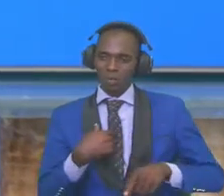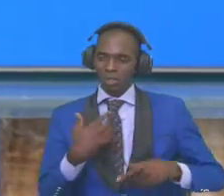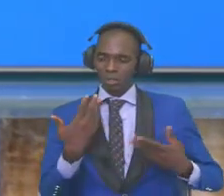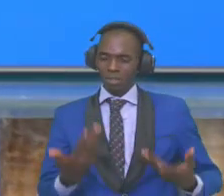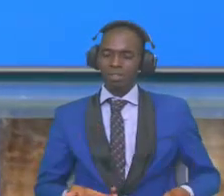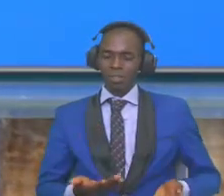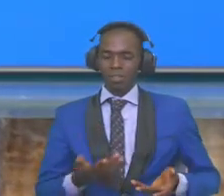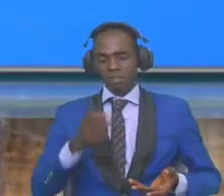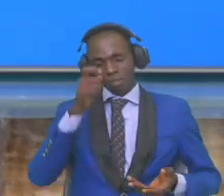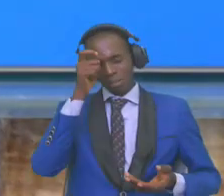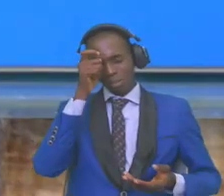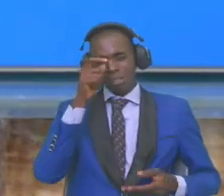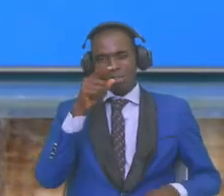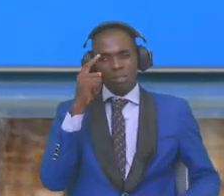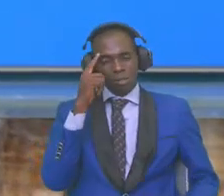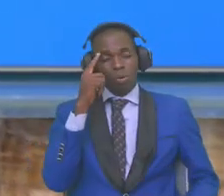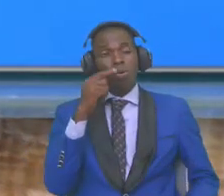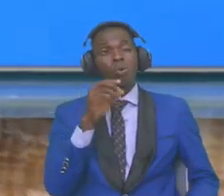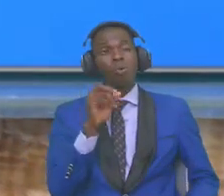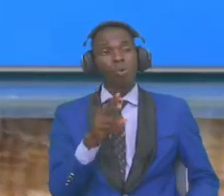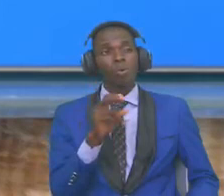And it's okay, I know what he does.